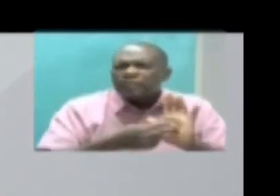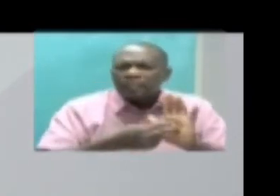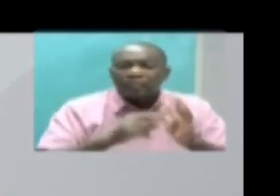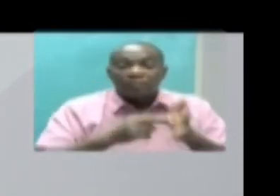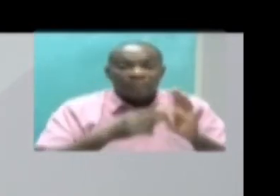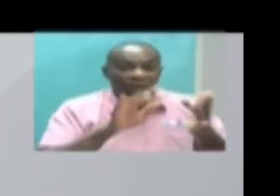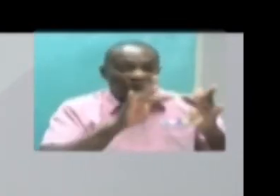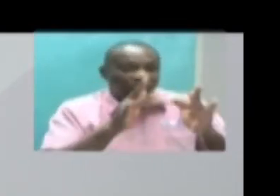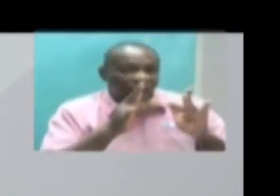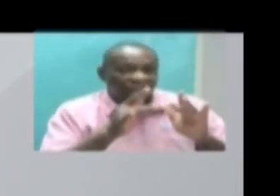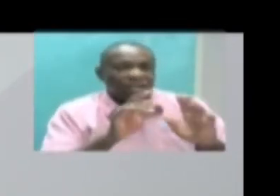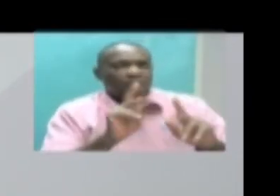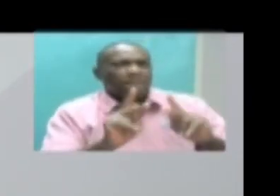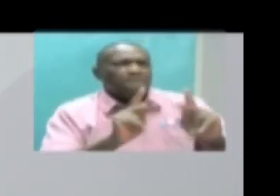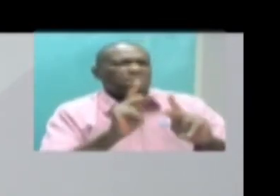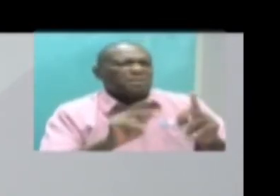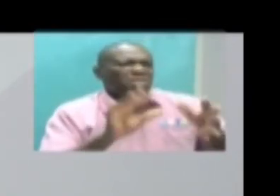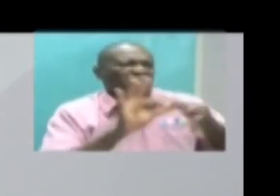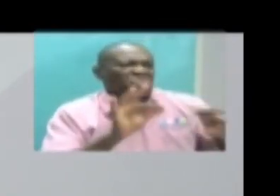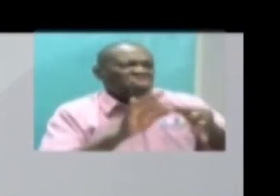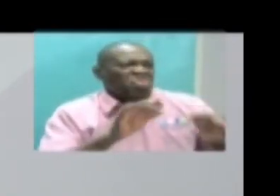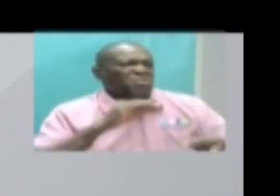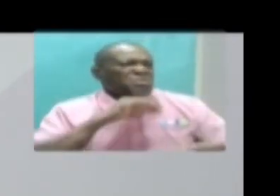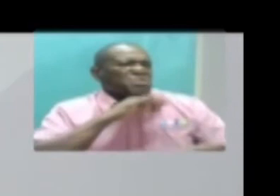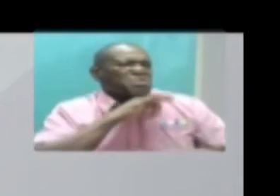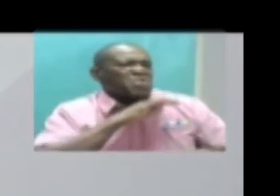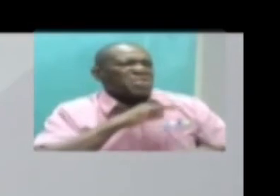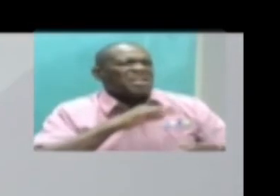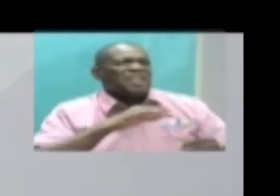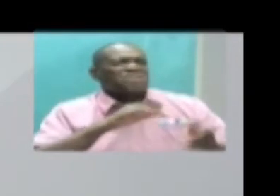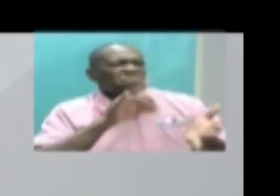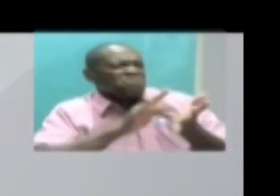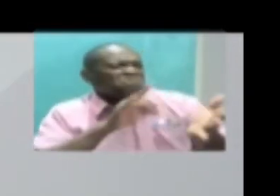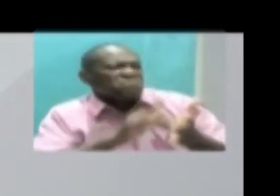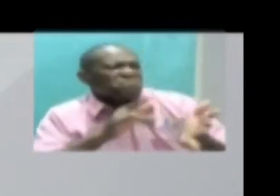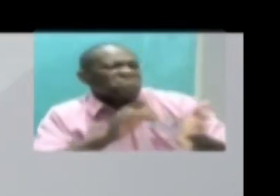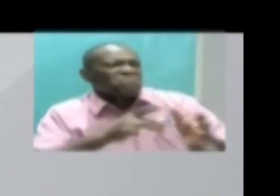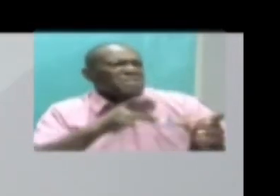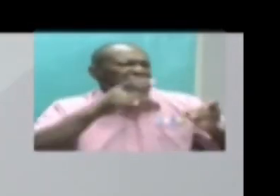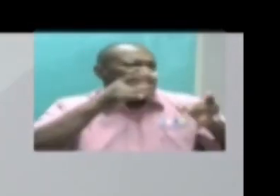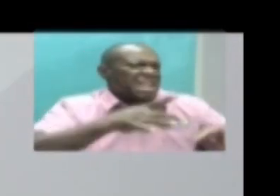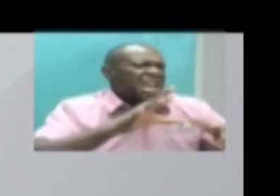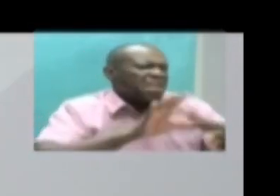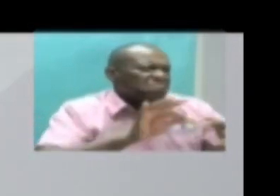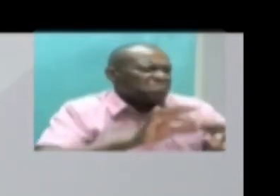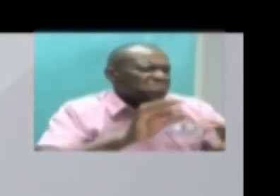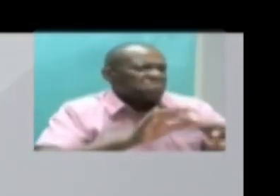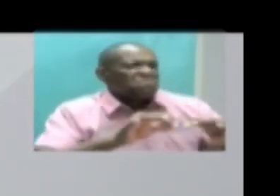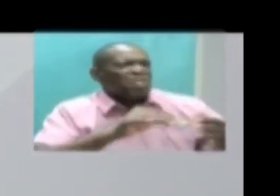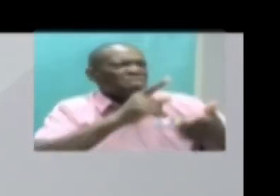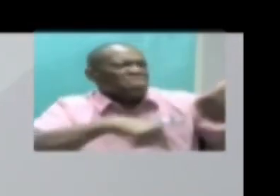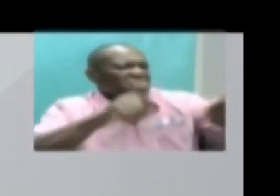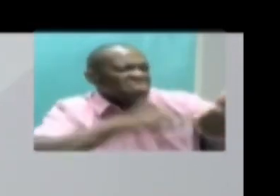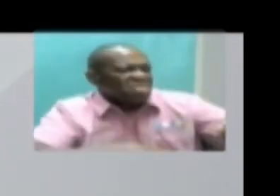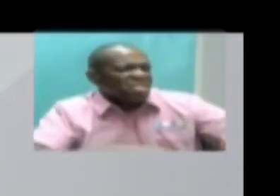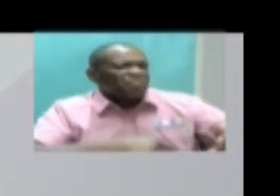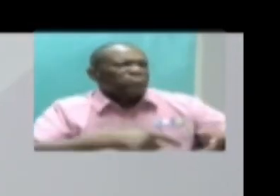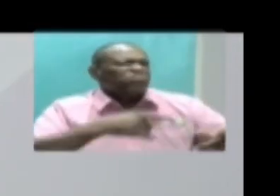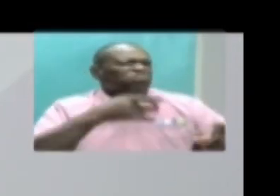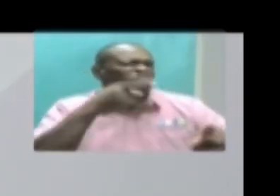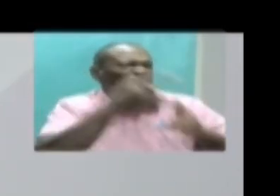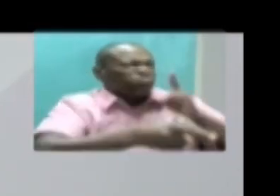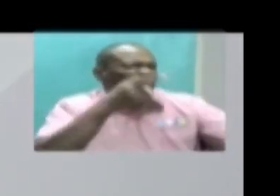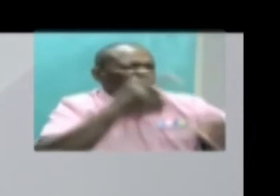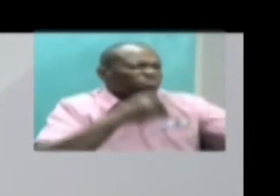Cyberbullying has become, just like how you say the internet is the new norm, that has become the new norm. Because what is happening